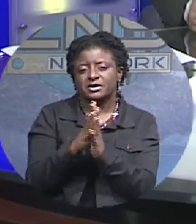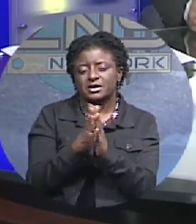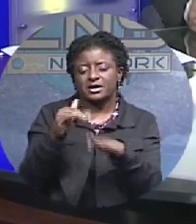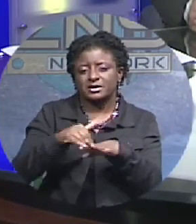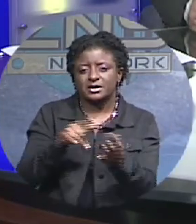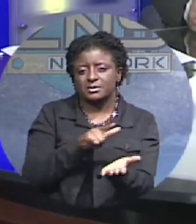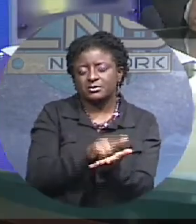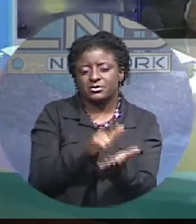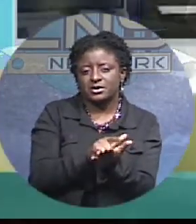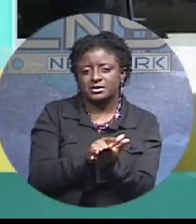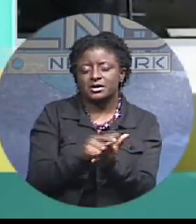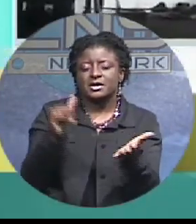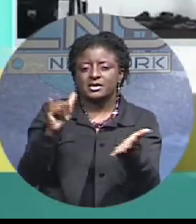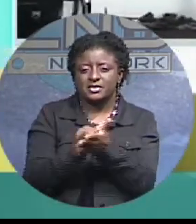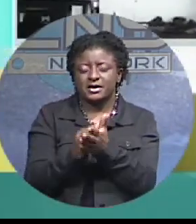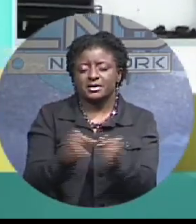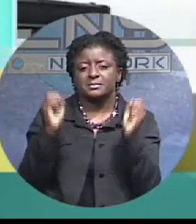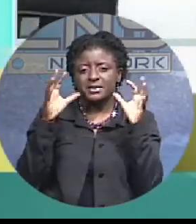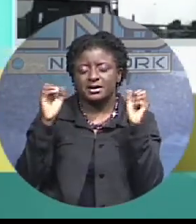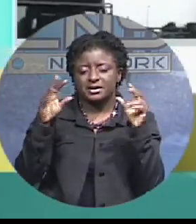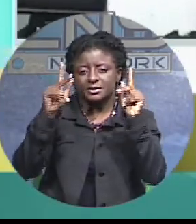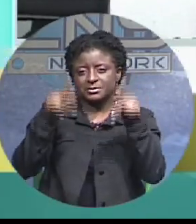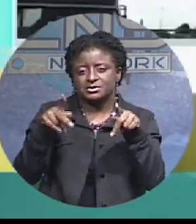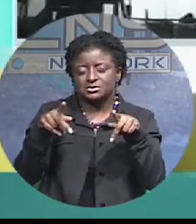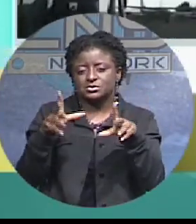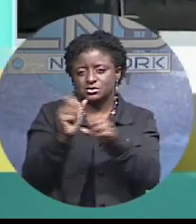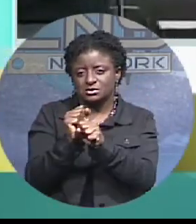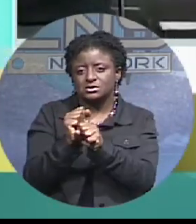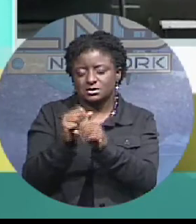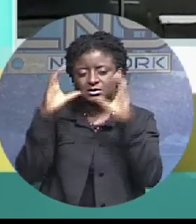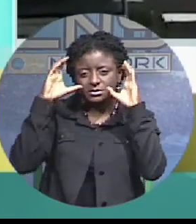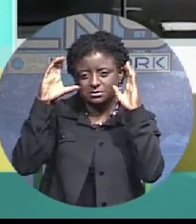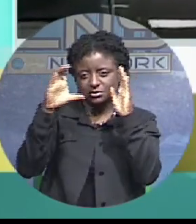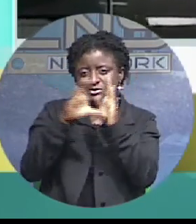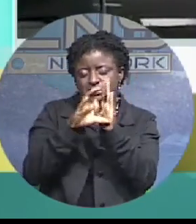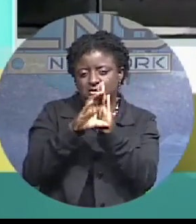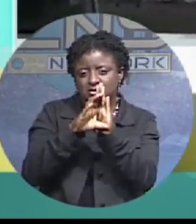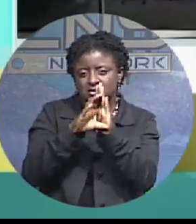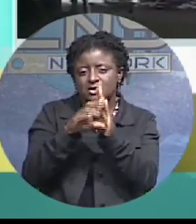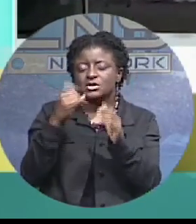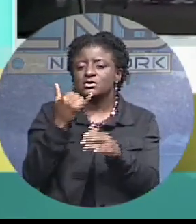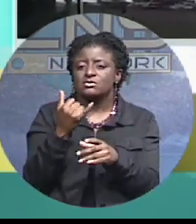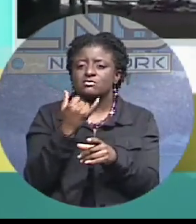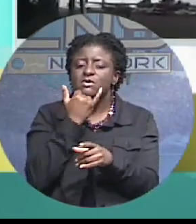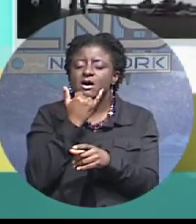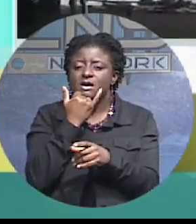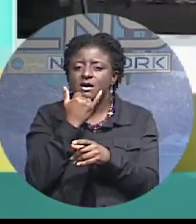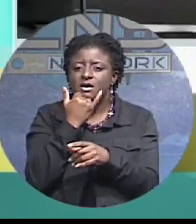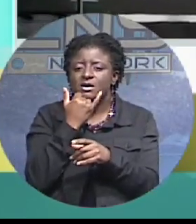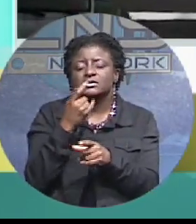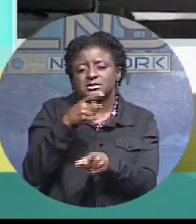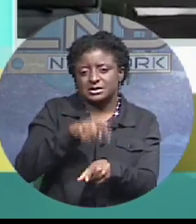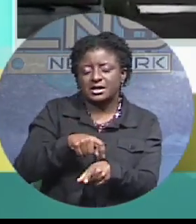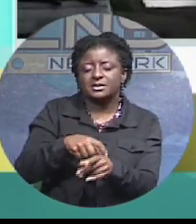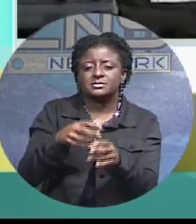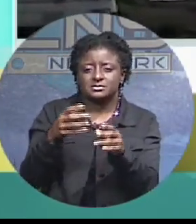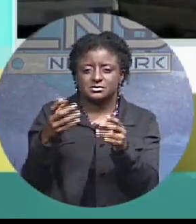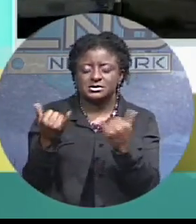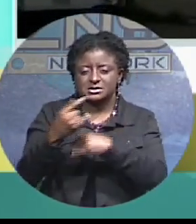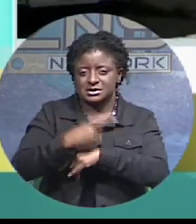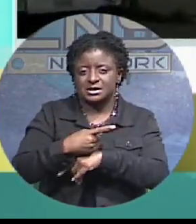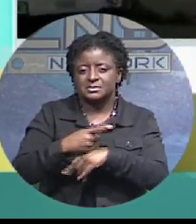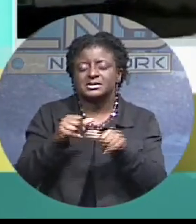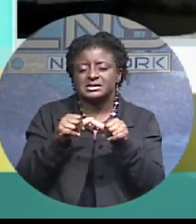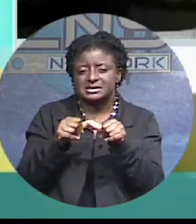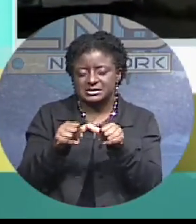Keishla Adderley. Well, that panicked resident was in the right place at the wrong time today, but still had the presence of mind to capture the tornado on